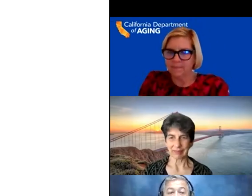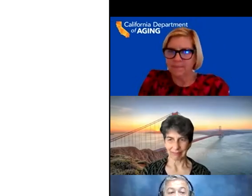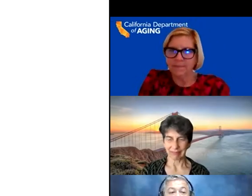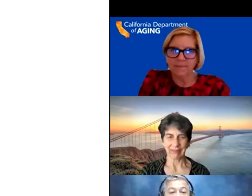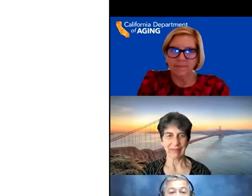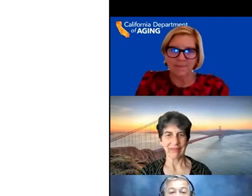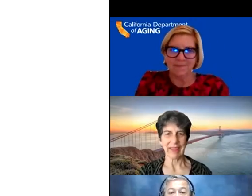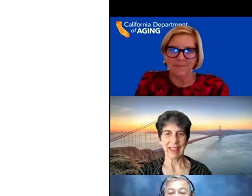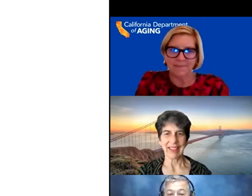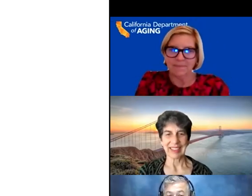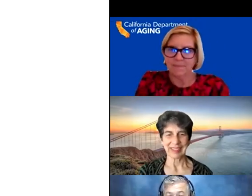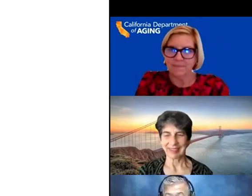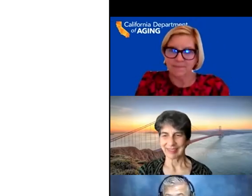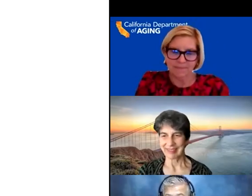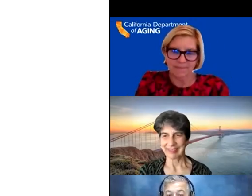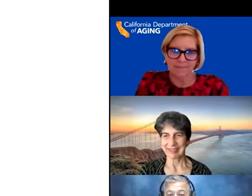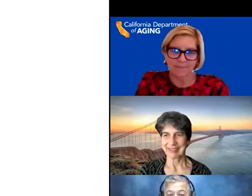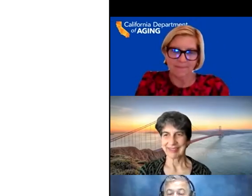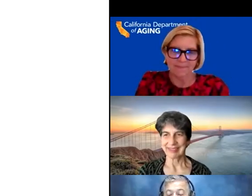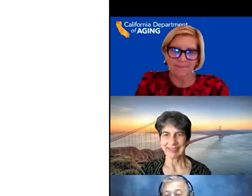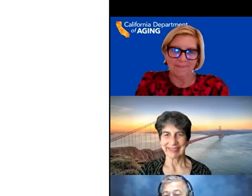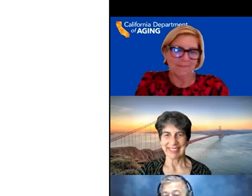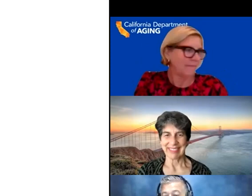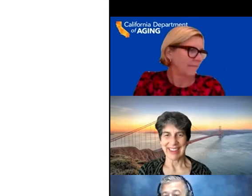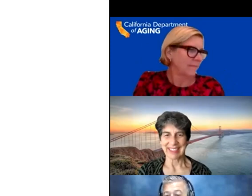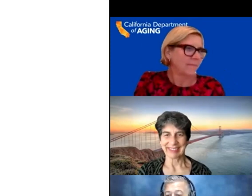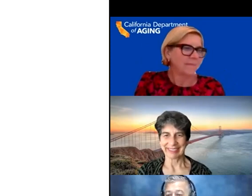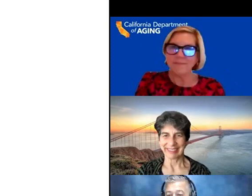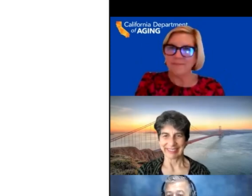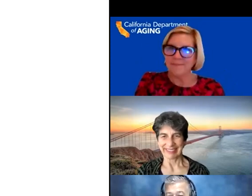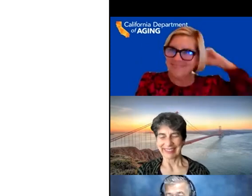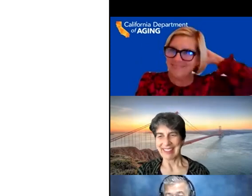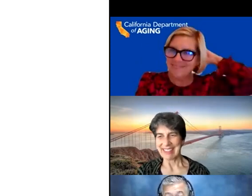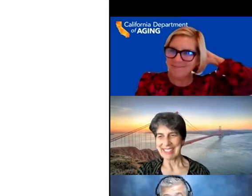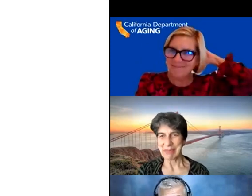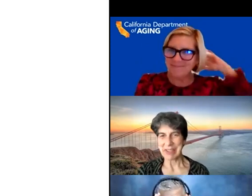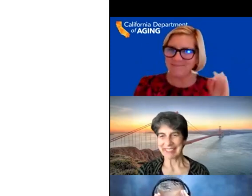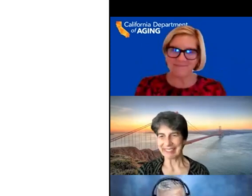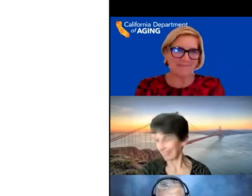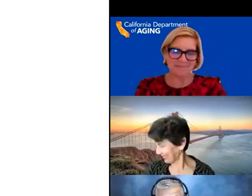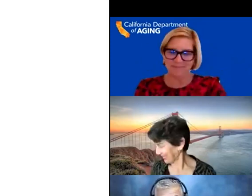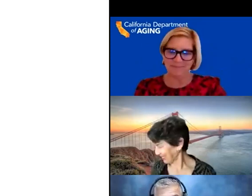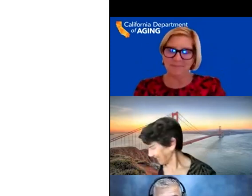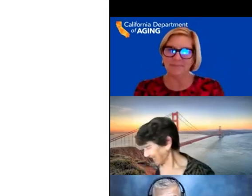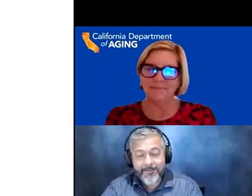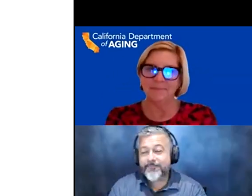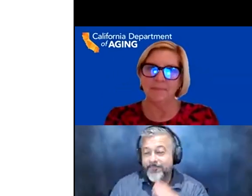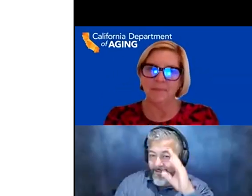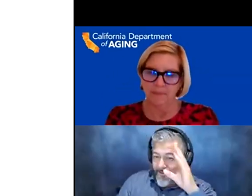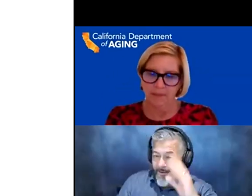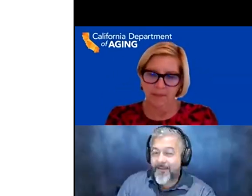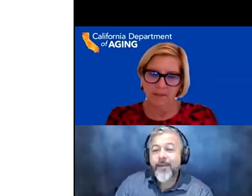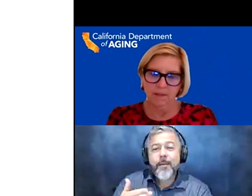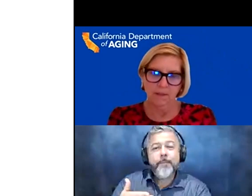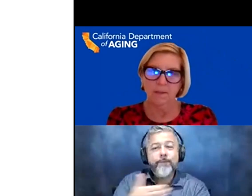transportation. Debbie, are you here? I am here. Hello. Great. Hi, Debbie. Hi. Before I